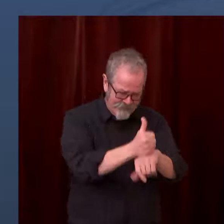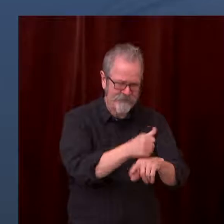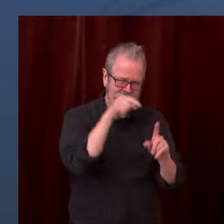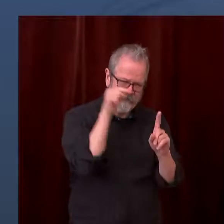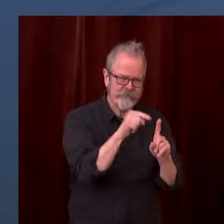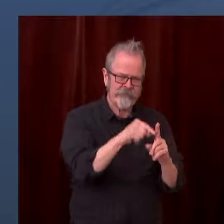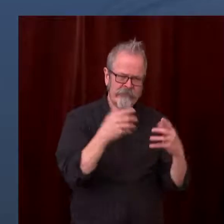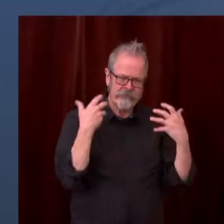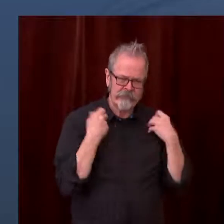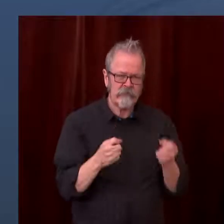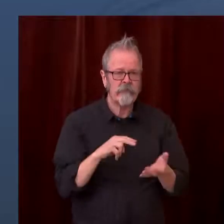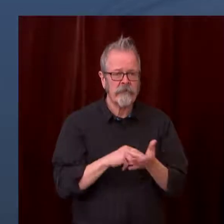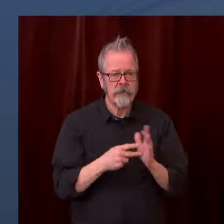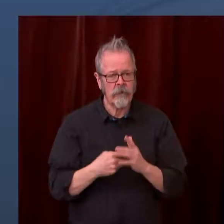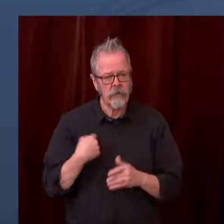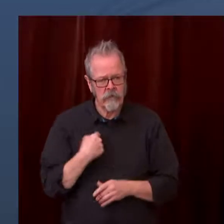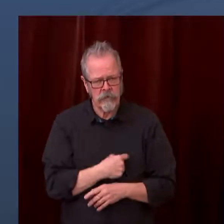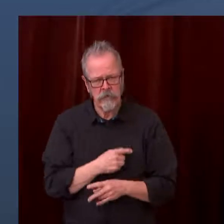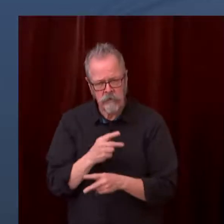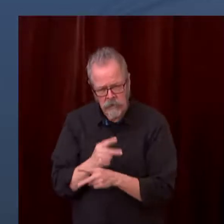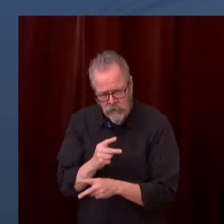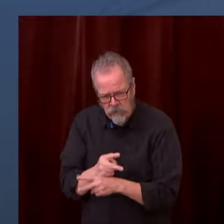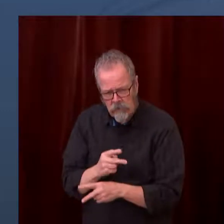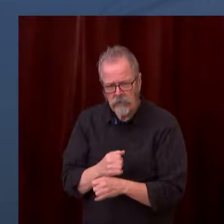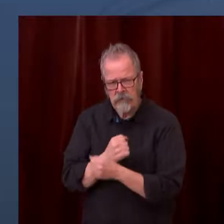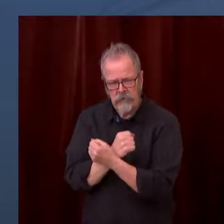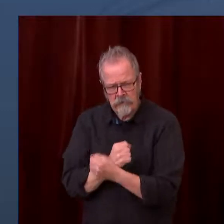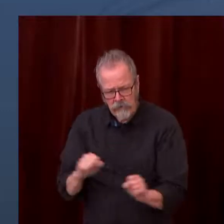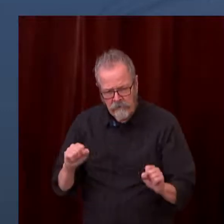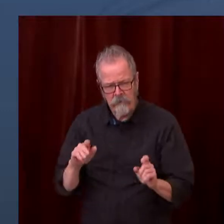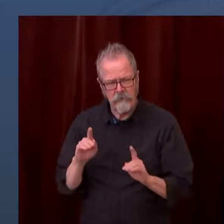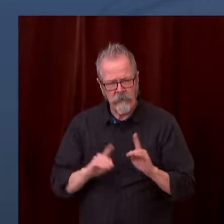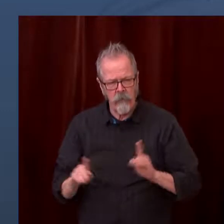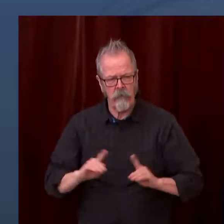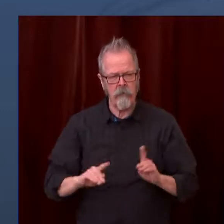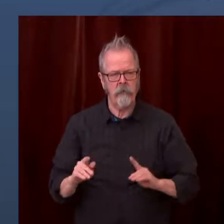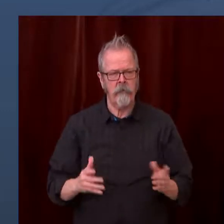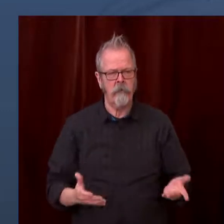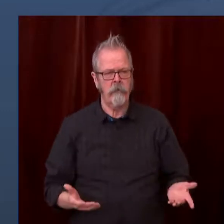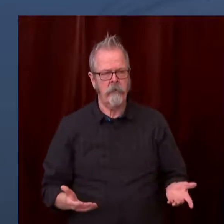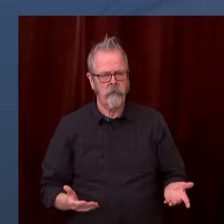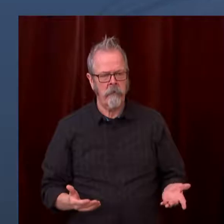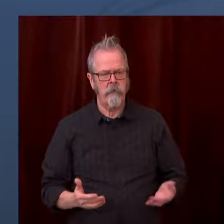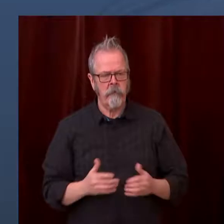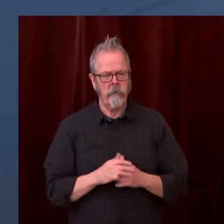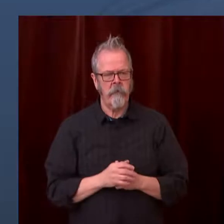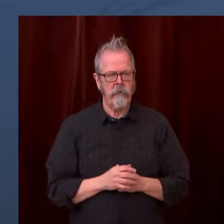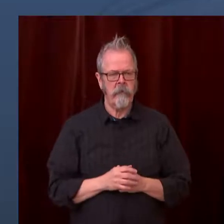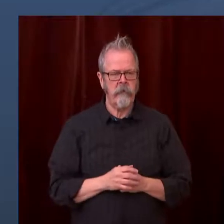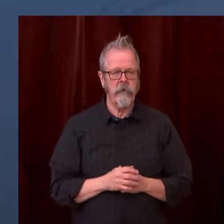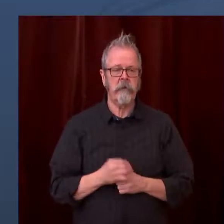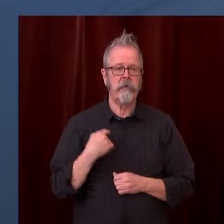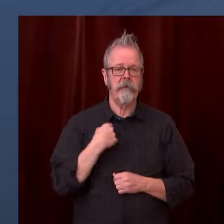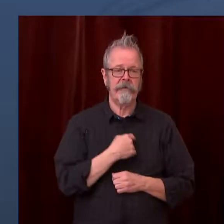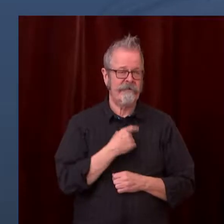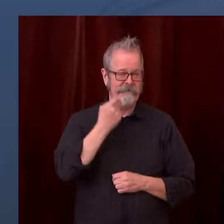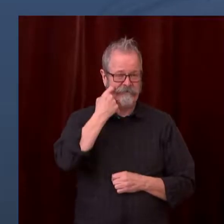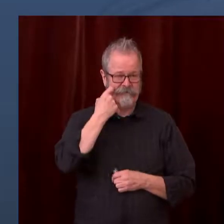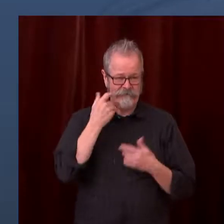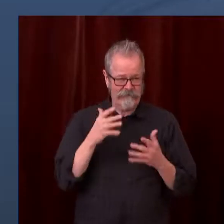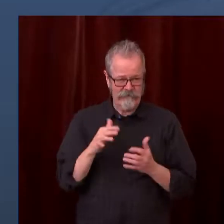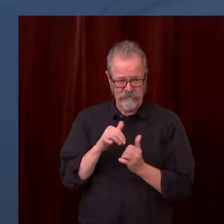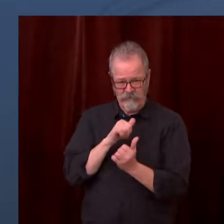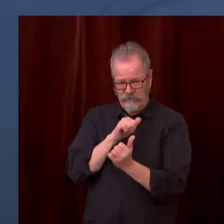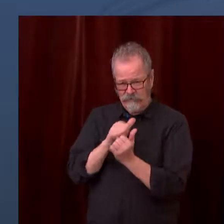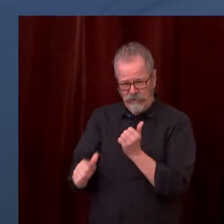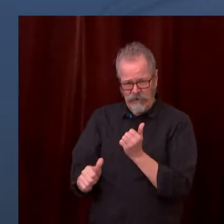we're doing this with, as the governor said, we know that we just passed this sad milestone this week with 5,000